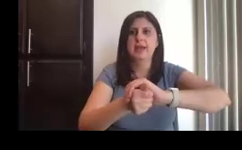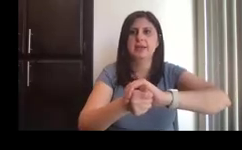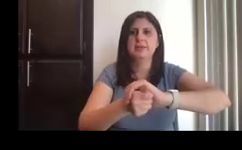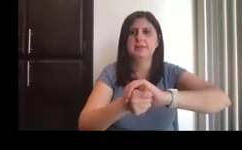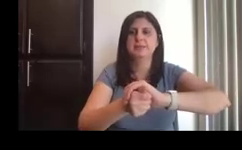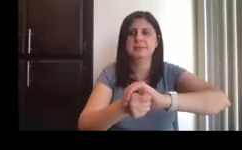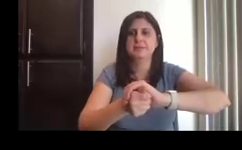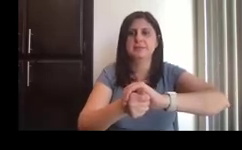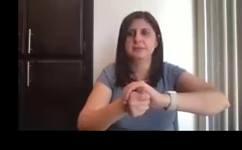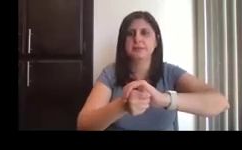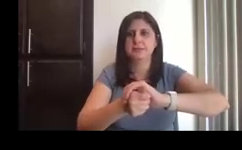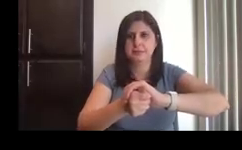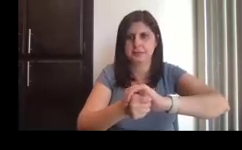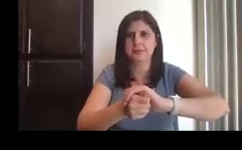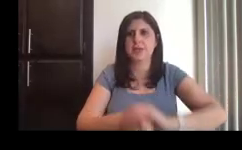Hide.